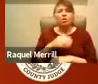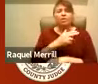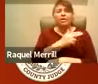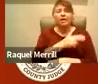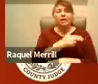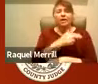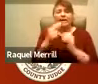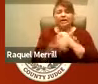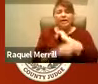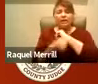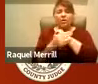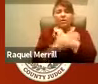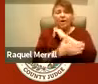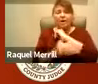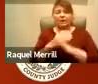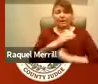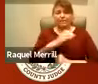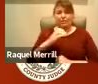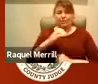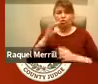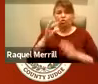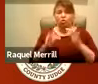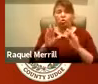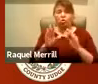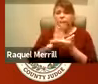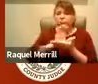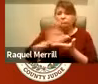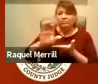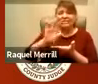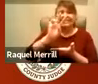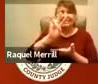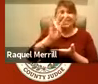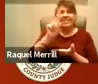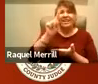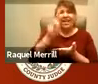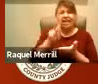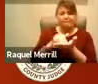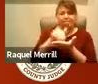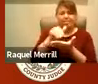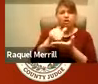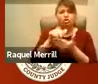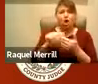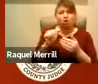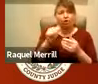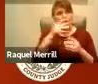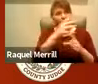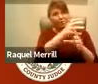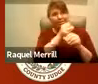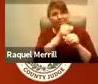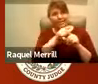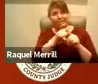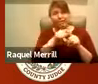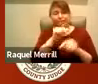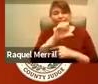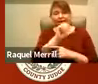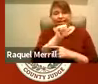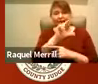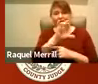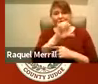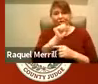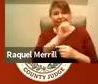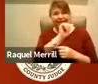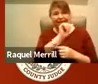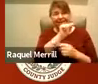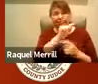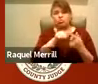Court appropriated $7.5 million of the monies that we received from CARES Act to help the